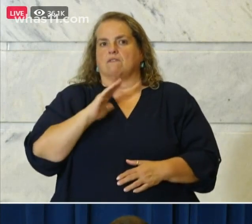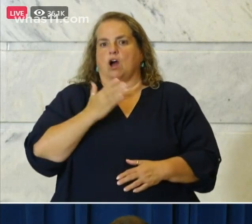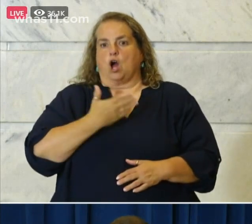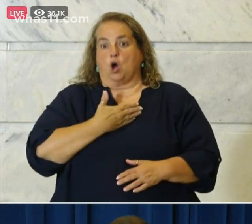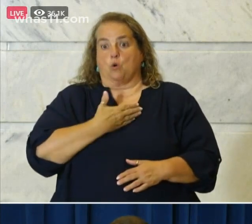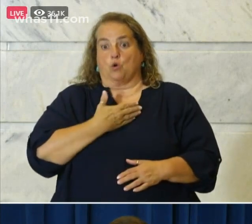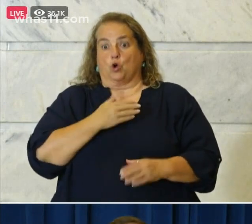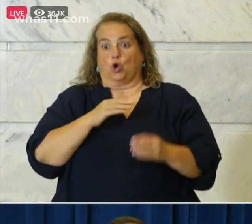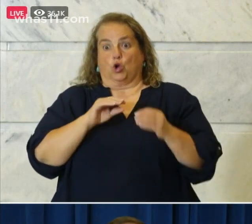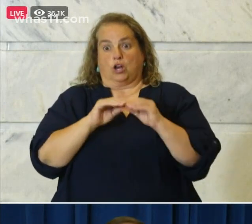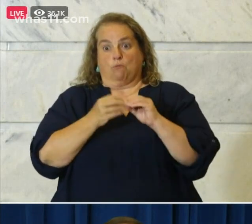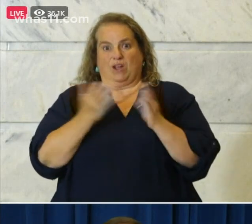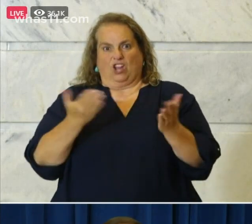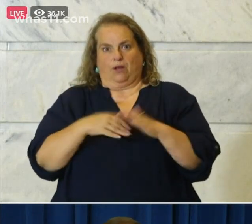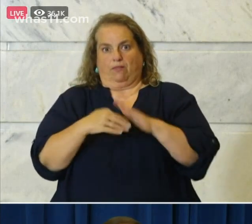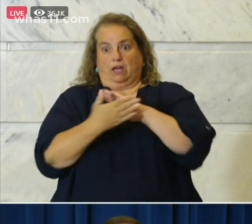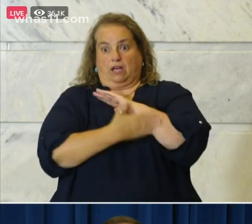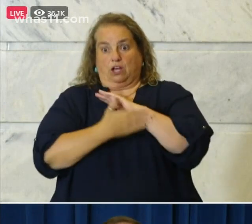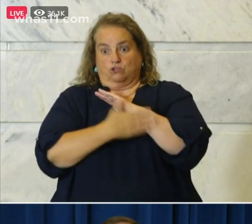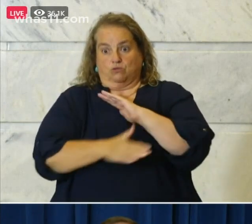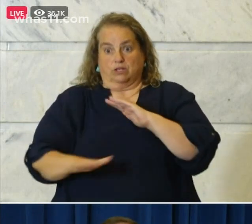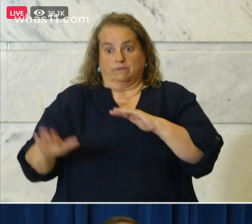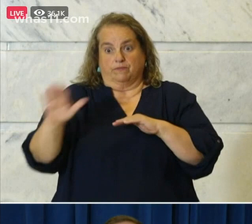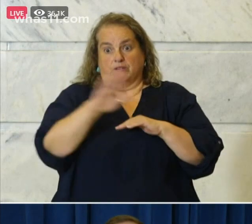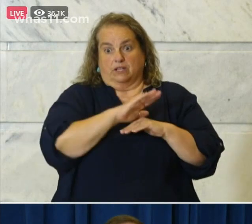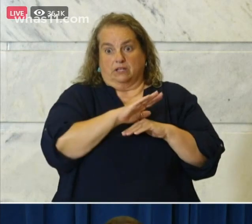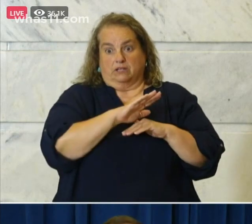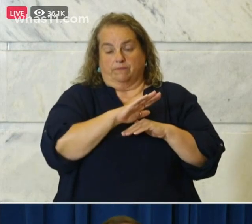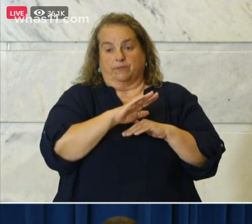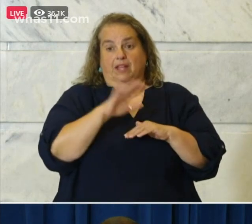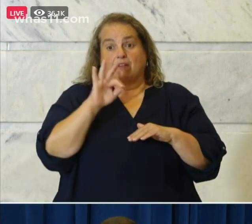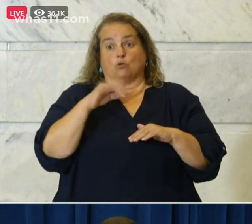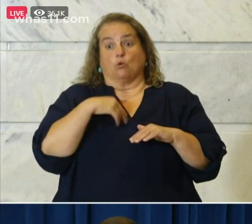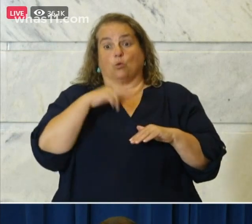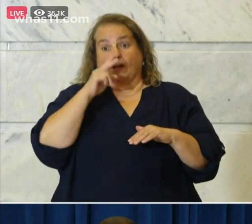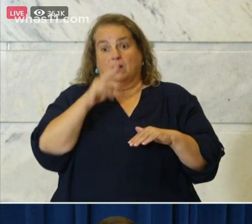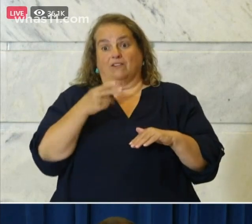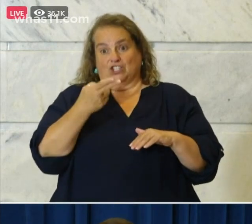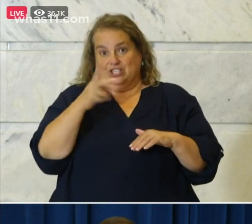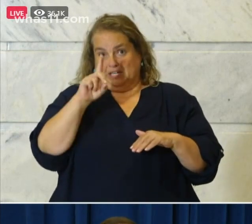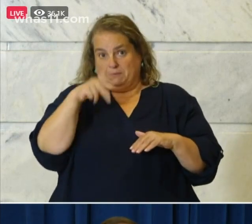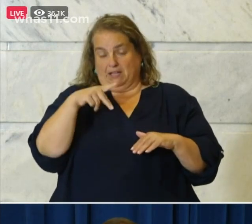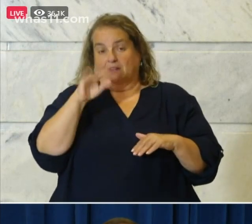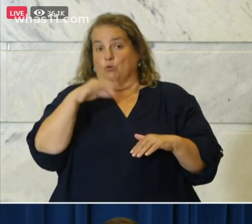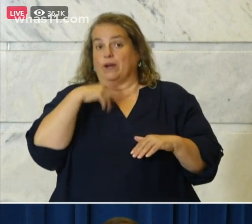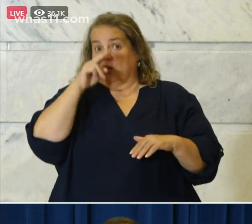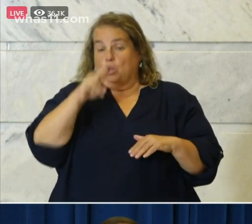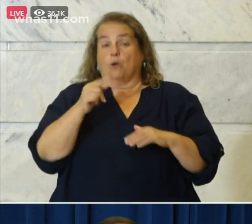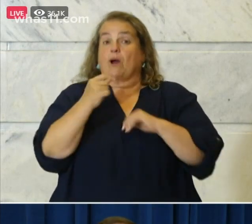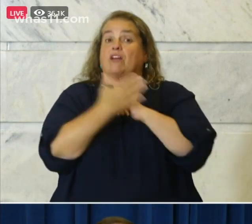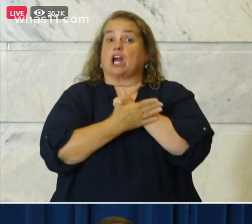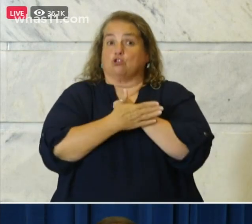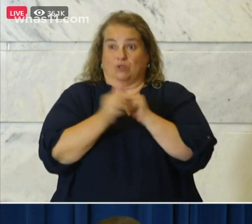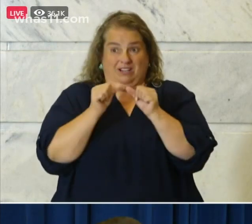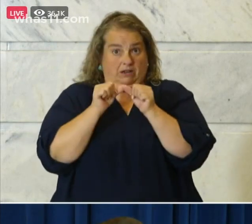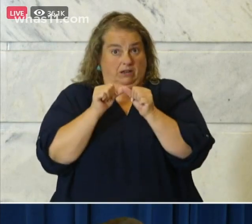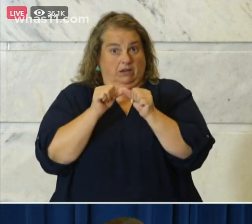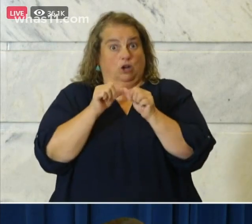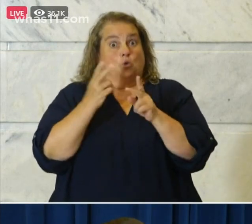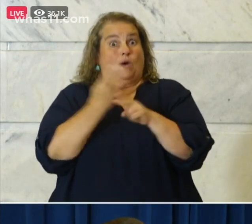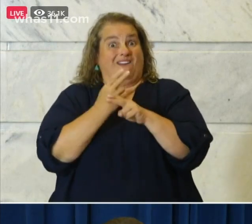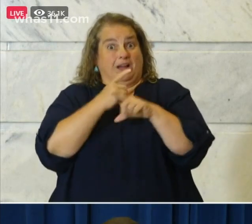country. So if we apply that to Kentucky, the difference in our economy, if Kentuckians routinely wear masks versus if they